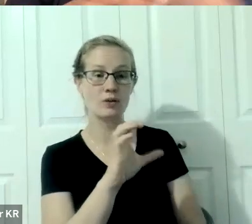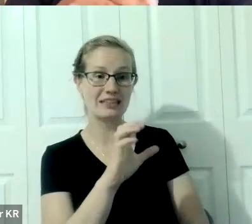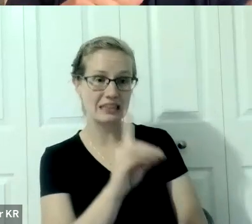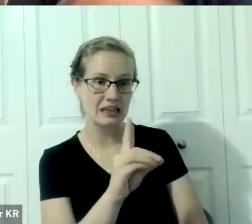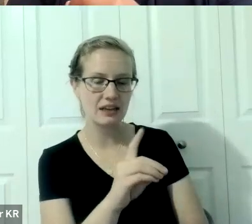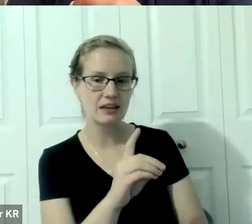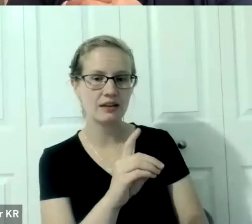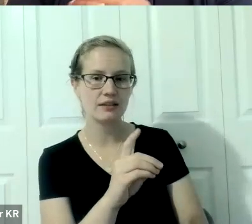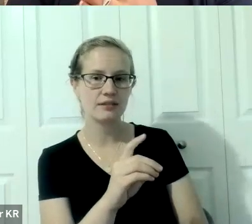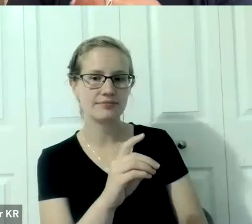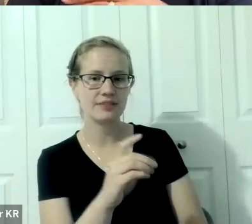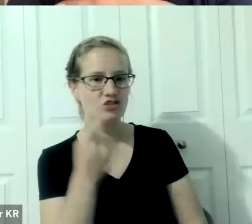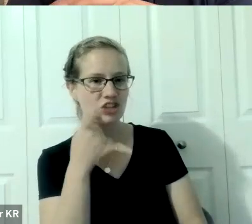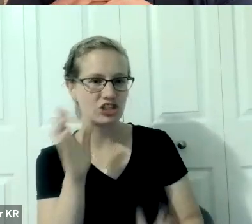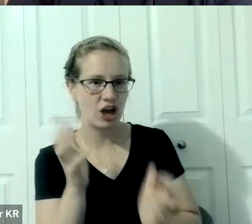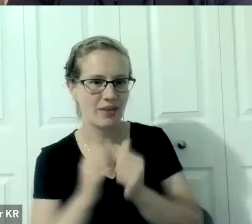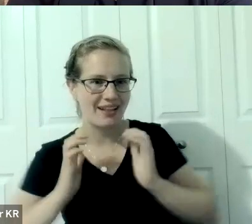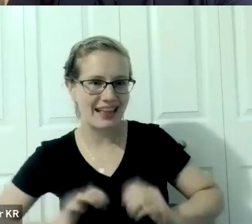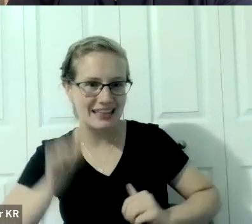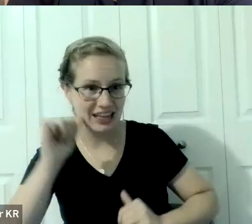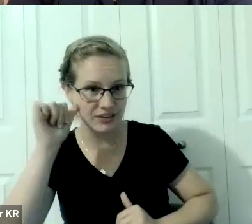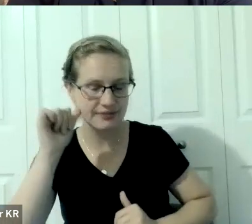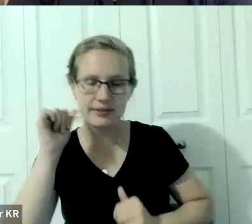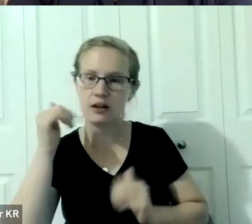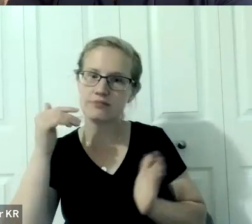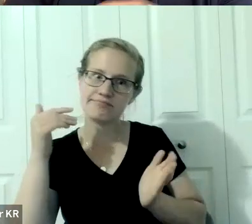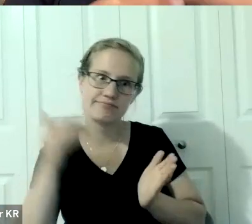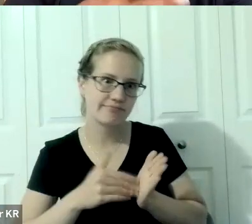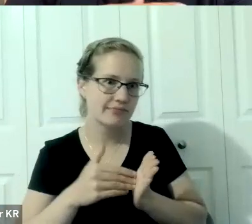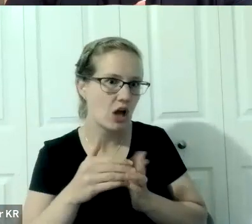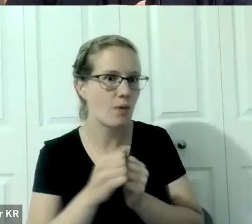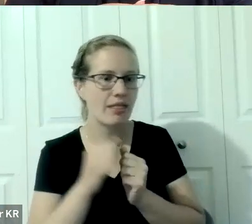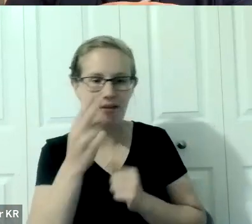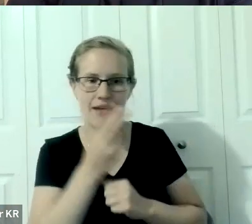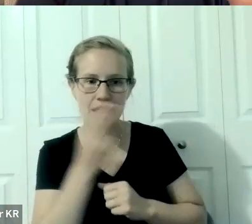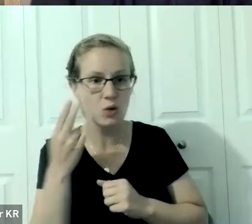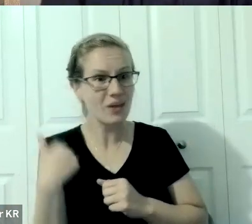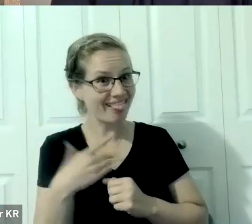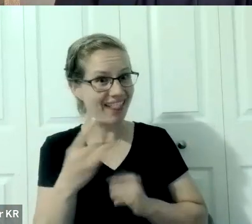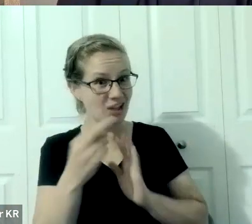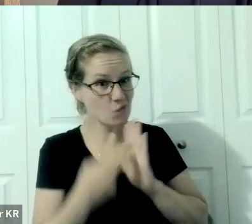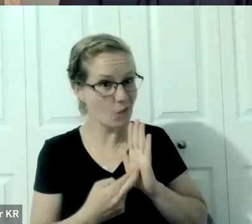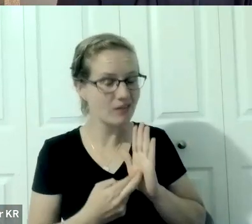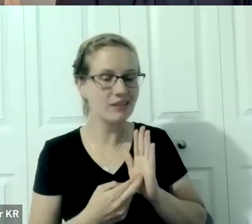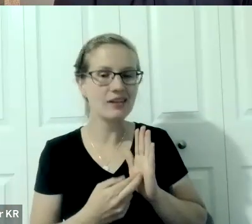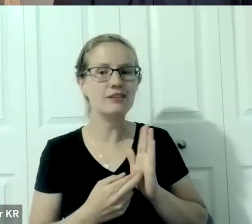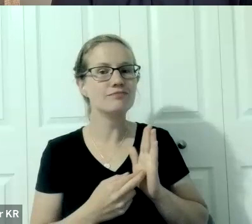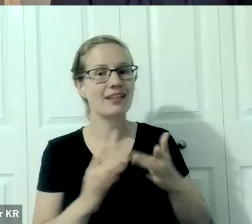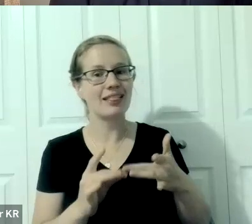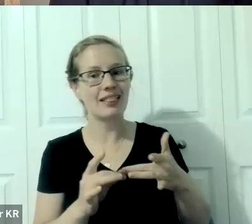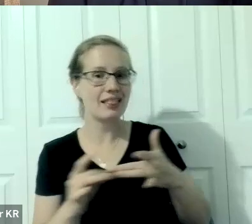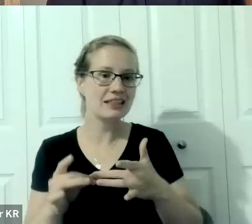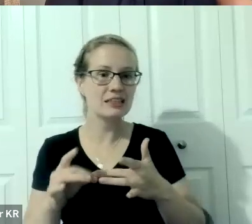think it's. I was just talking to a client about this yesterday. It's very common with Catholics, and we like the rules, so that invites some